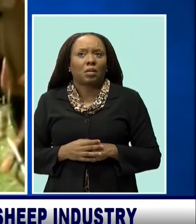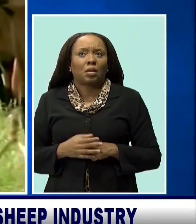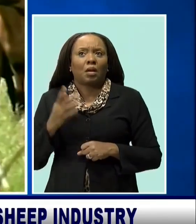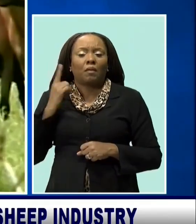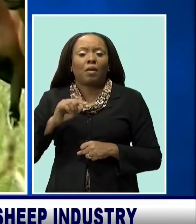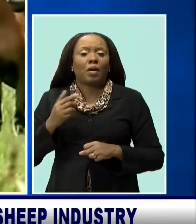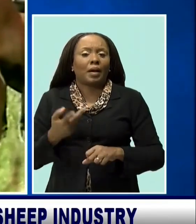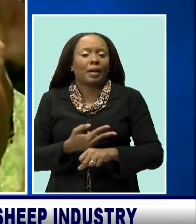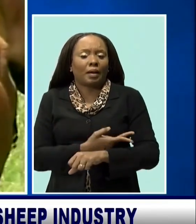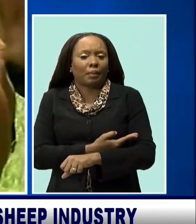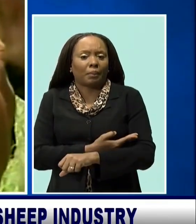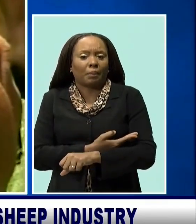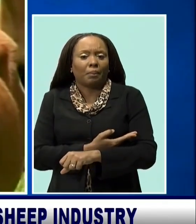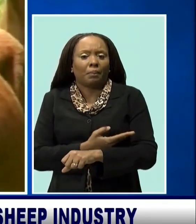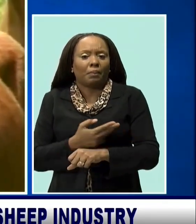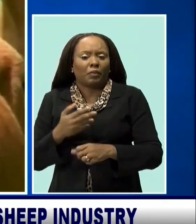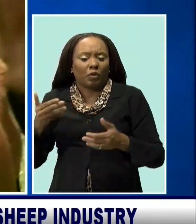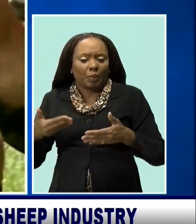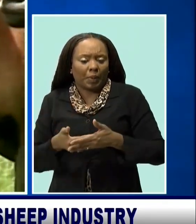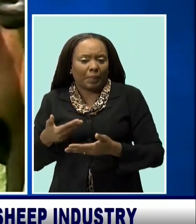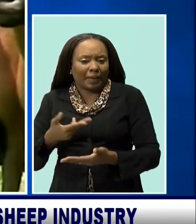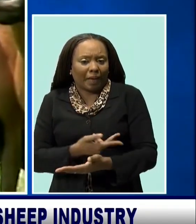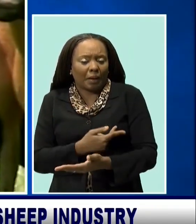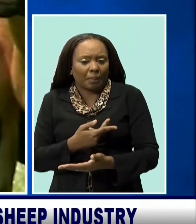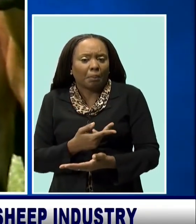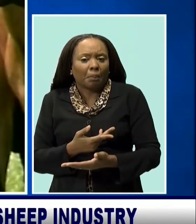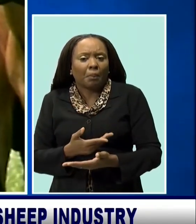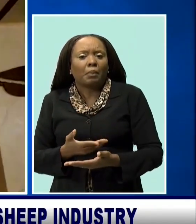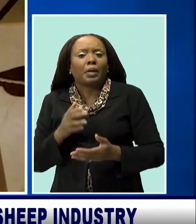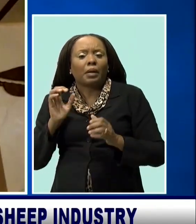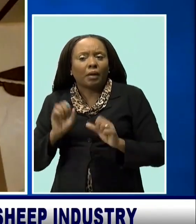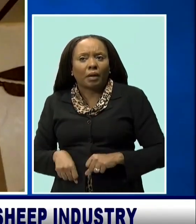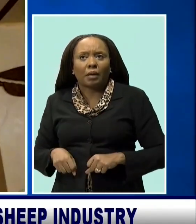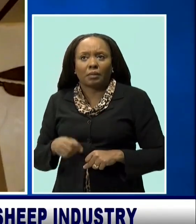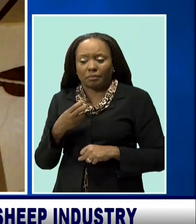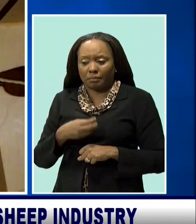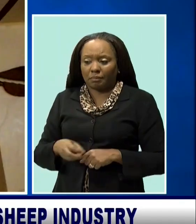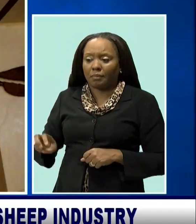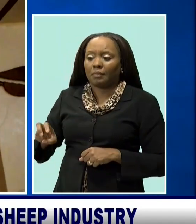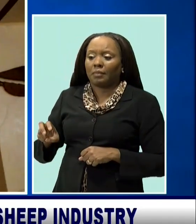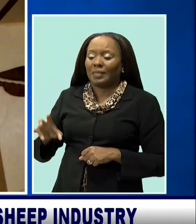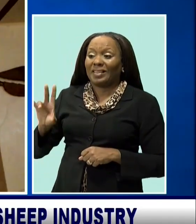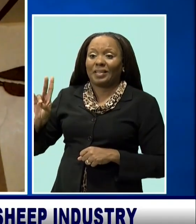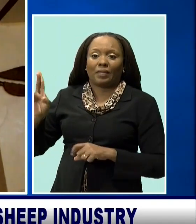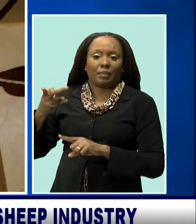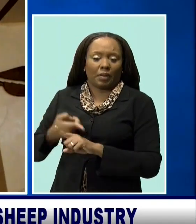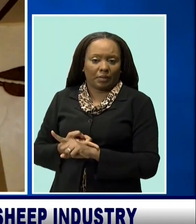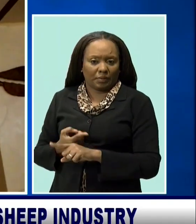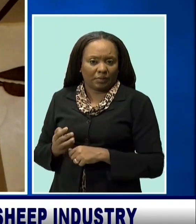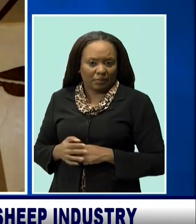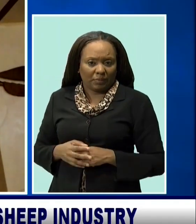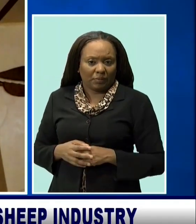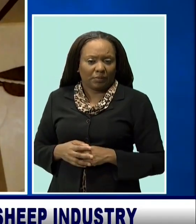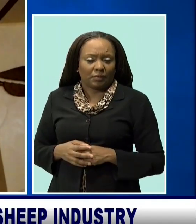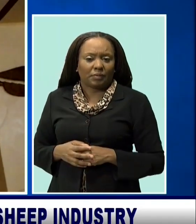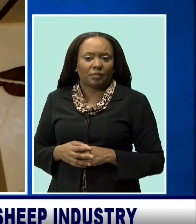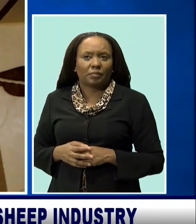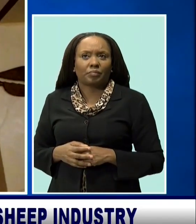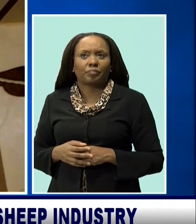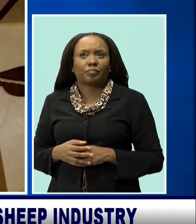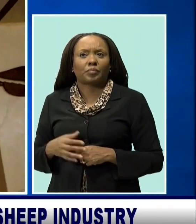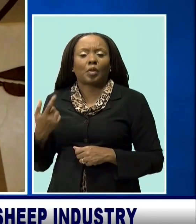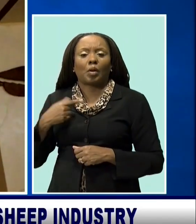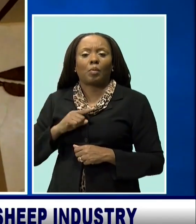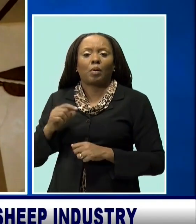size, we can now do it in about 7 months using the feedlot. So we're in the process of actually having a